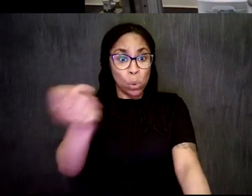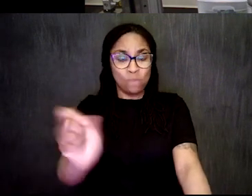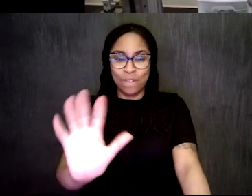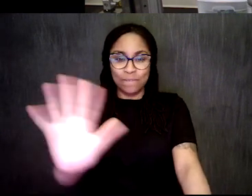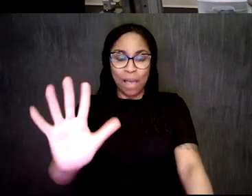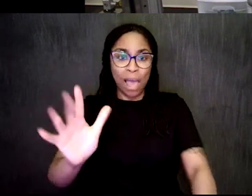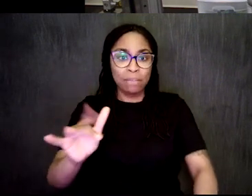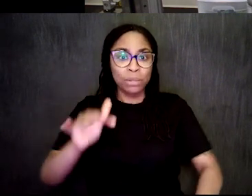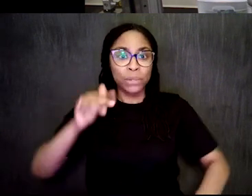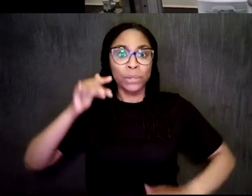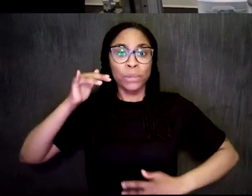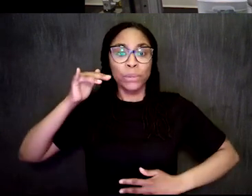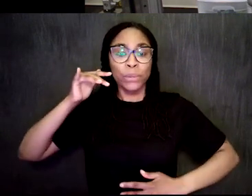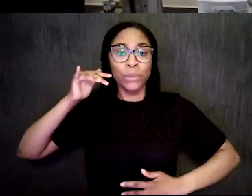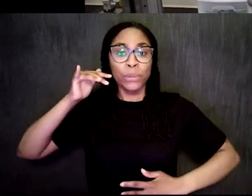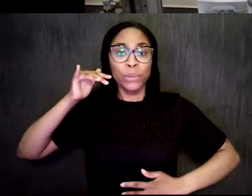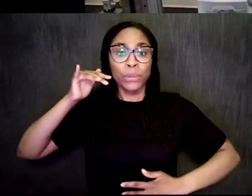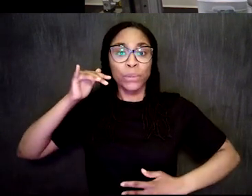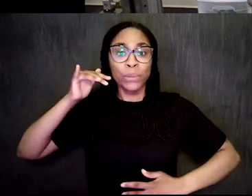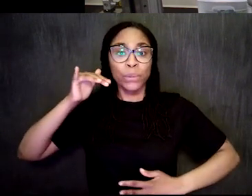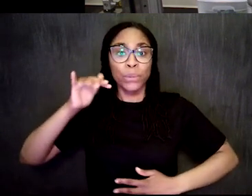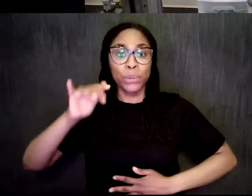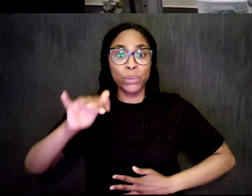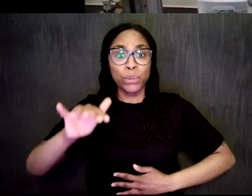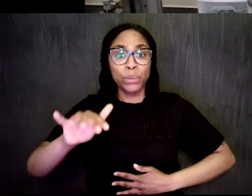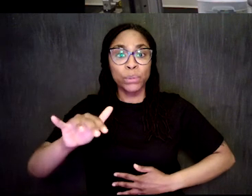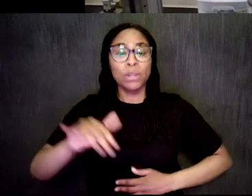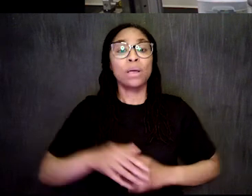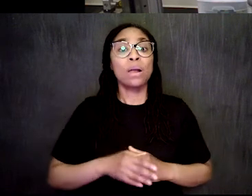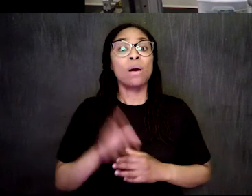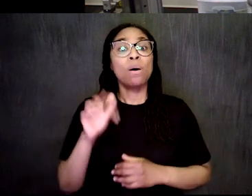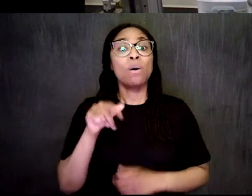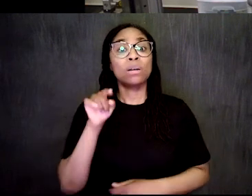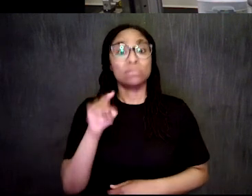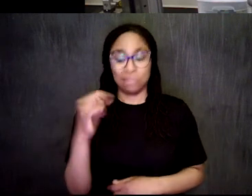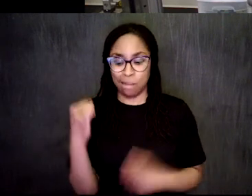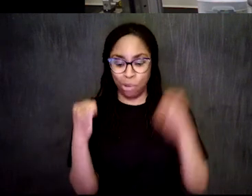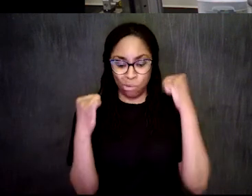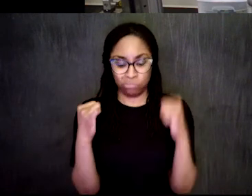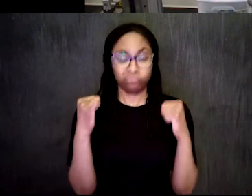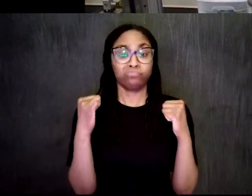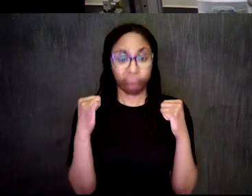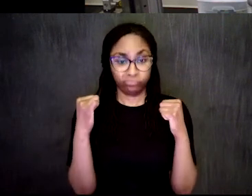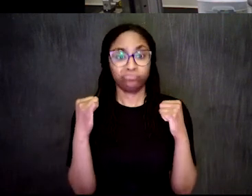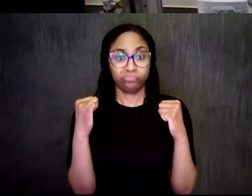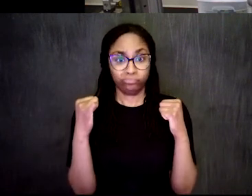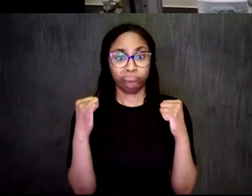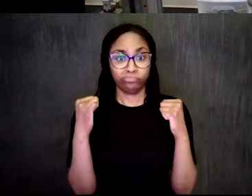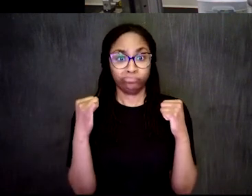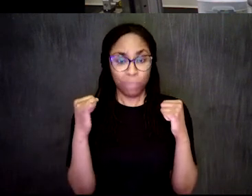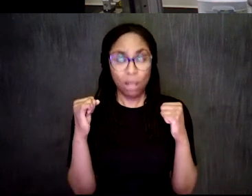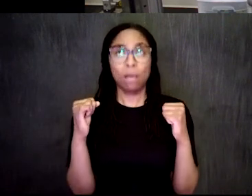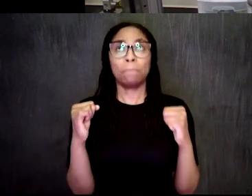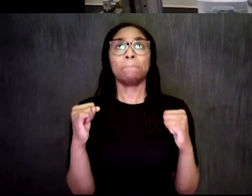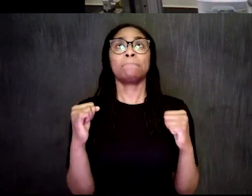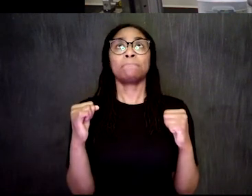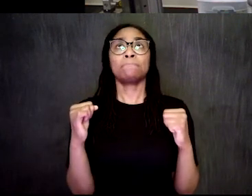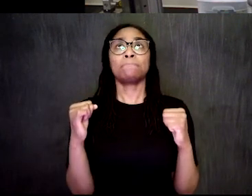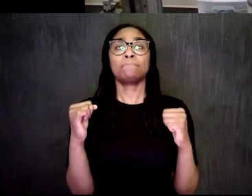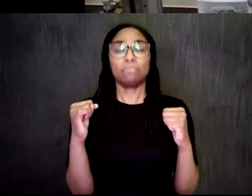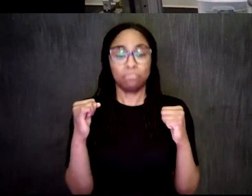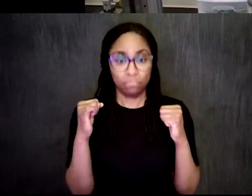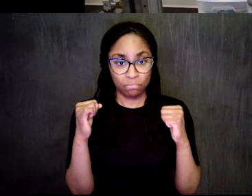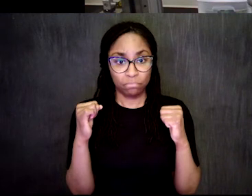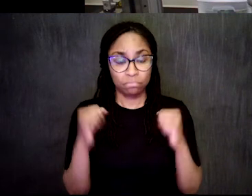to do a sustained hold for 5 breaths. Or I'm going to demonstrate for this one, keeping your elbows at your side,